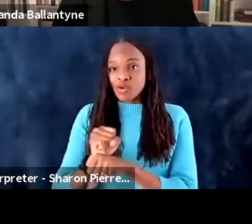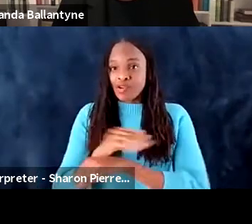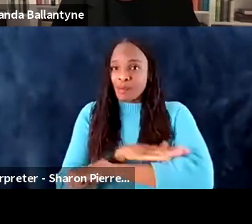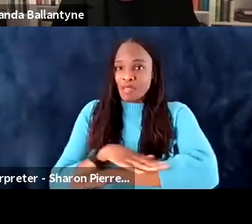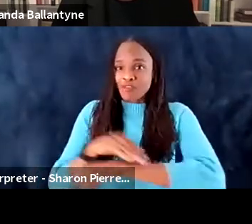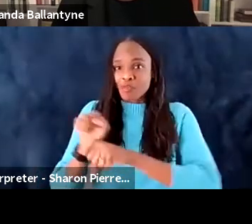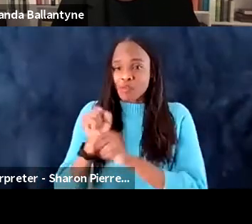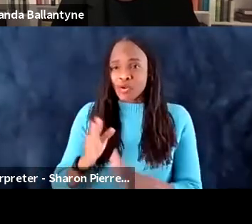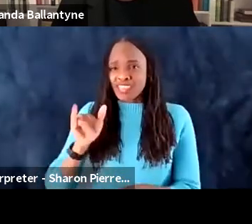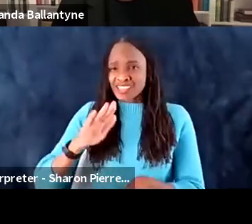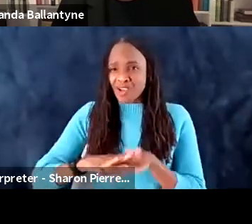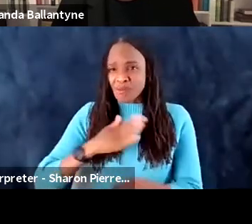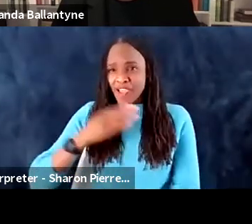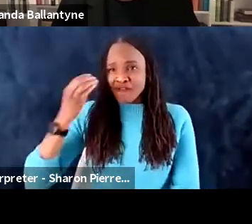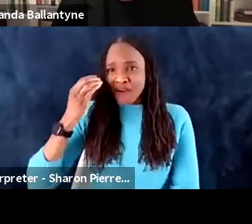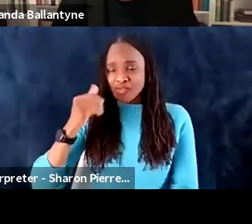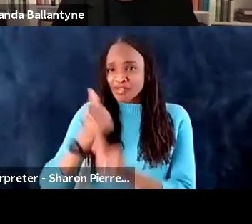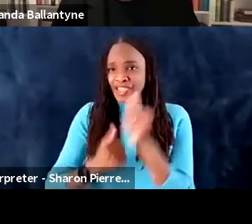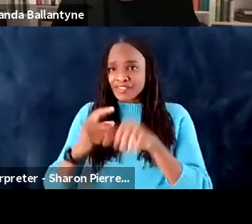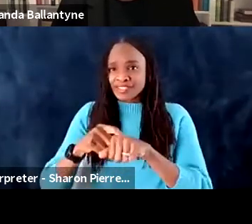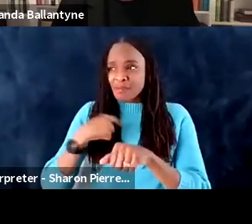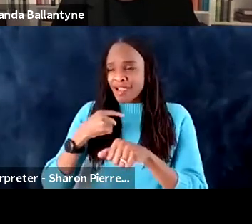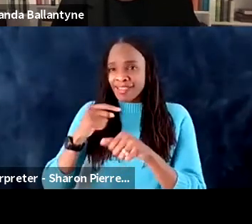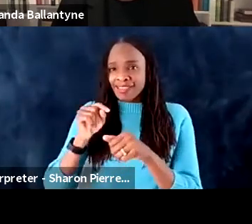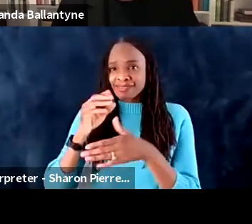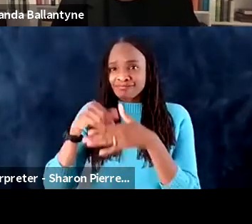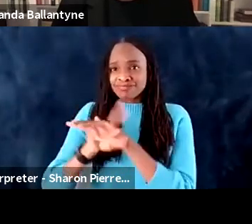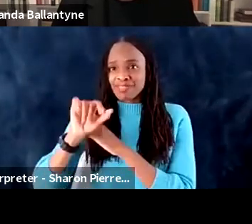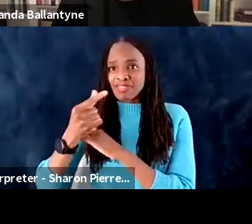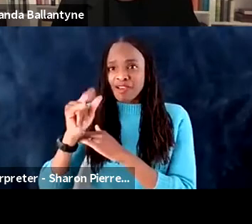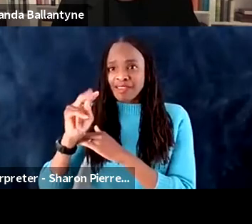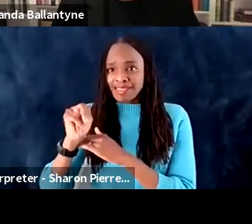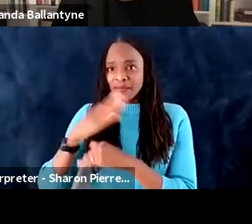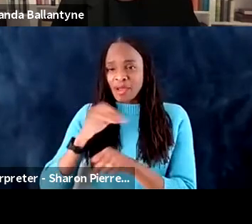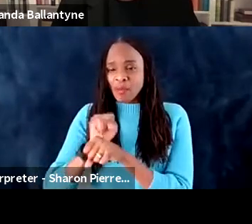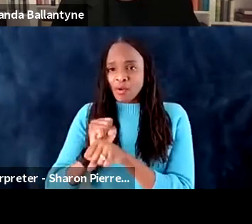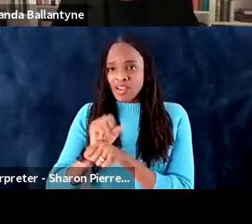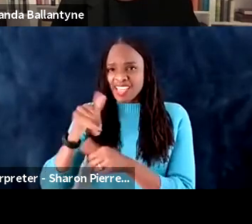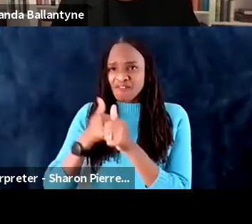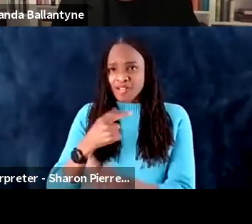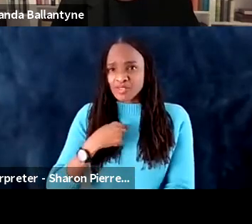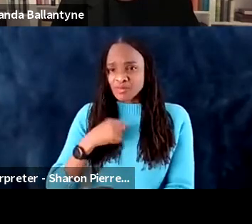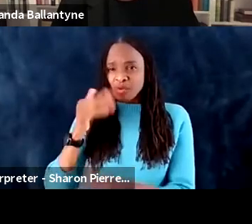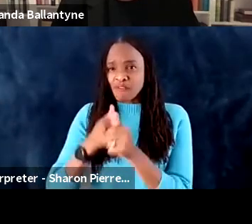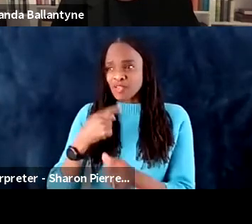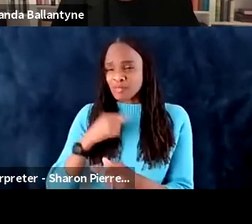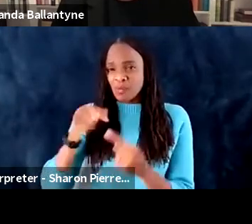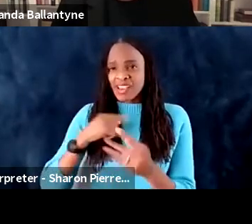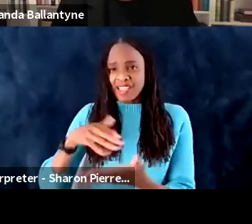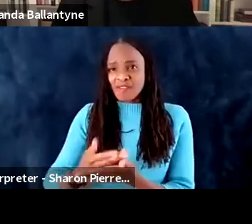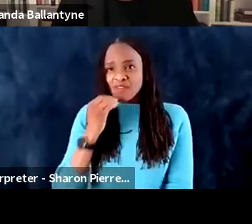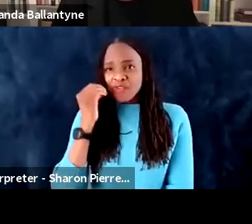phone. And every time I log into work, it's follow me, and it'll follow me when I get home. So, and even the questions of